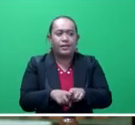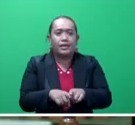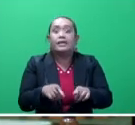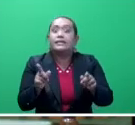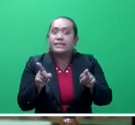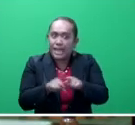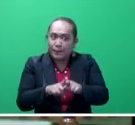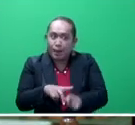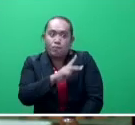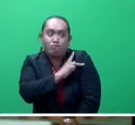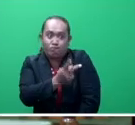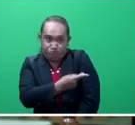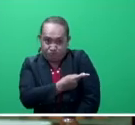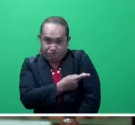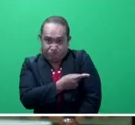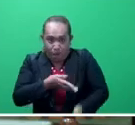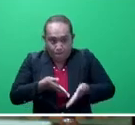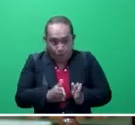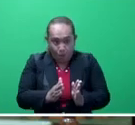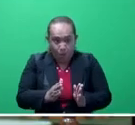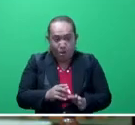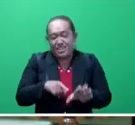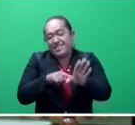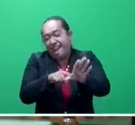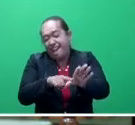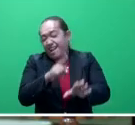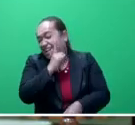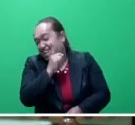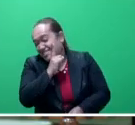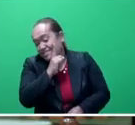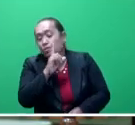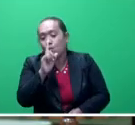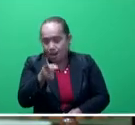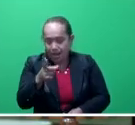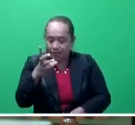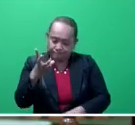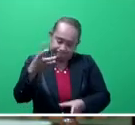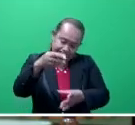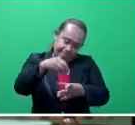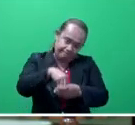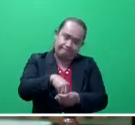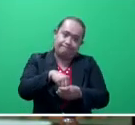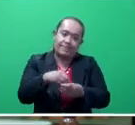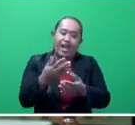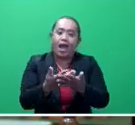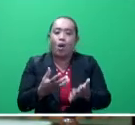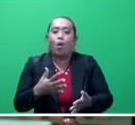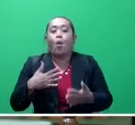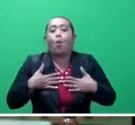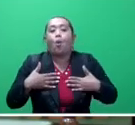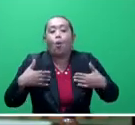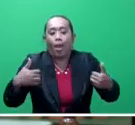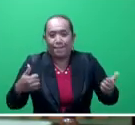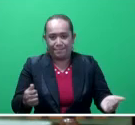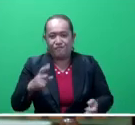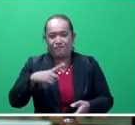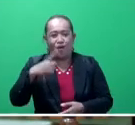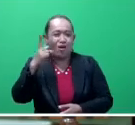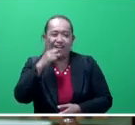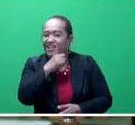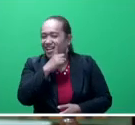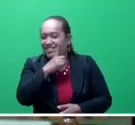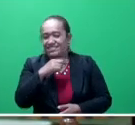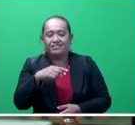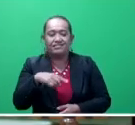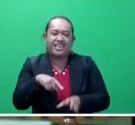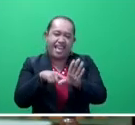teenage pregnancies too. This will be a holistic approach to the health and the well-being of young females in our country. Mr. Speaker, sir,